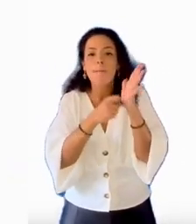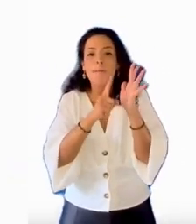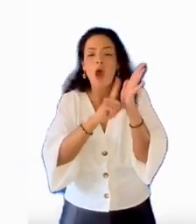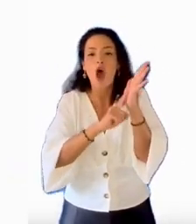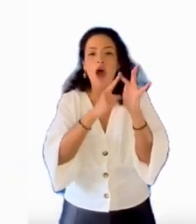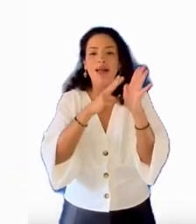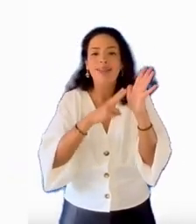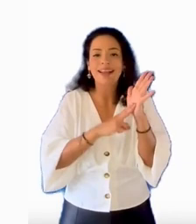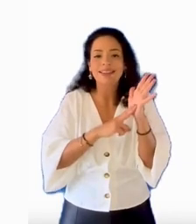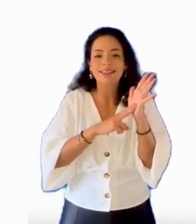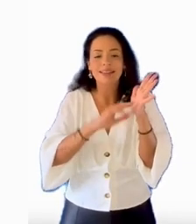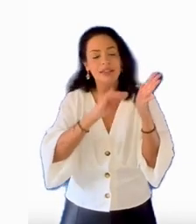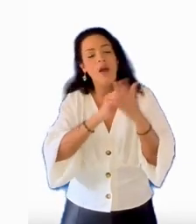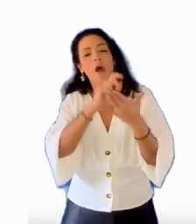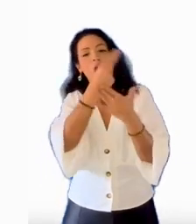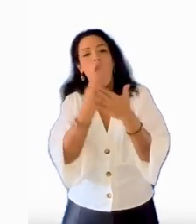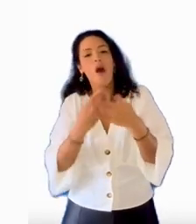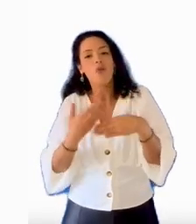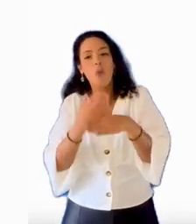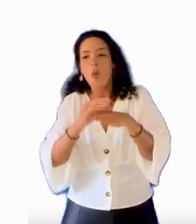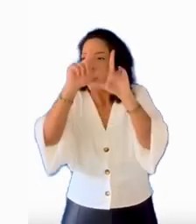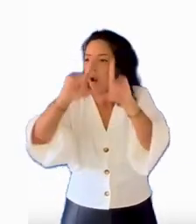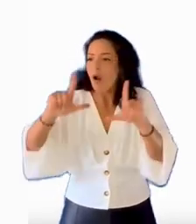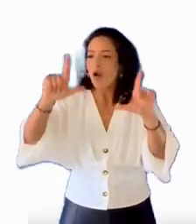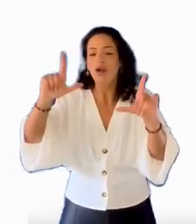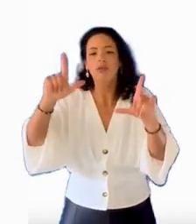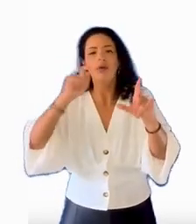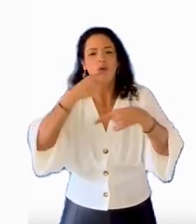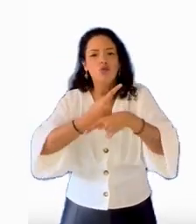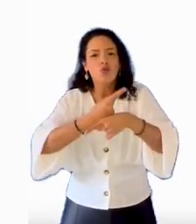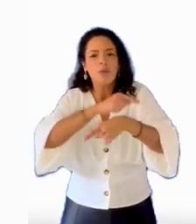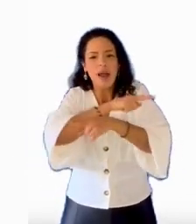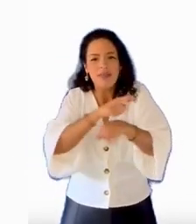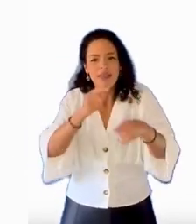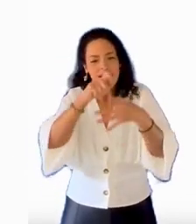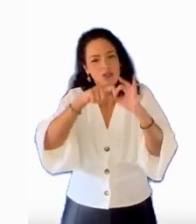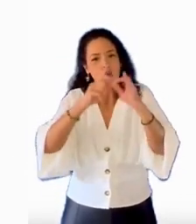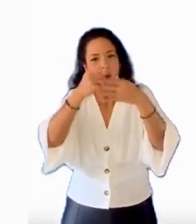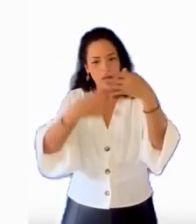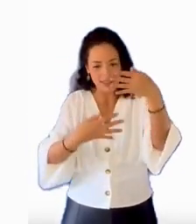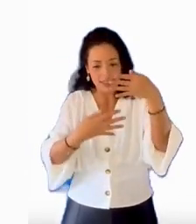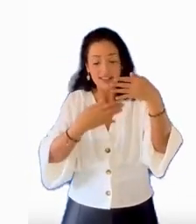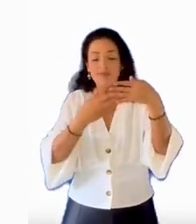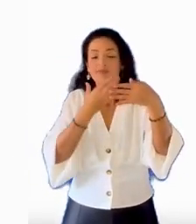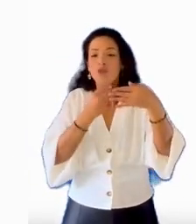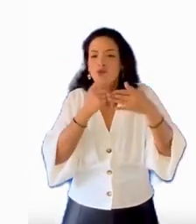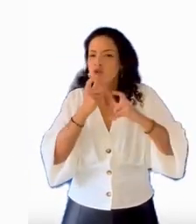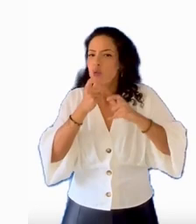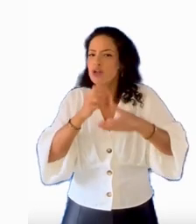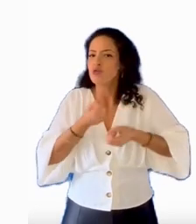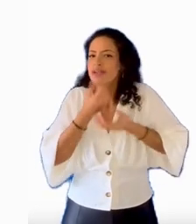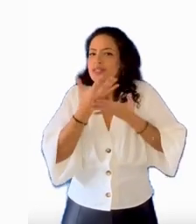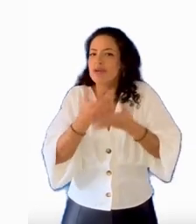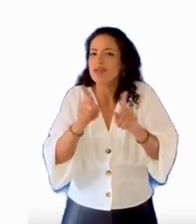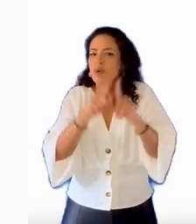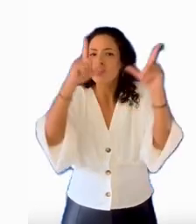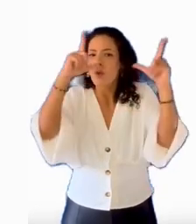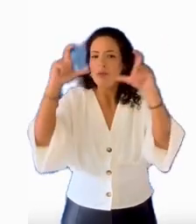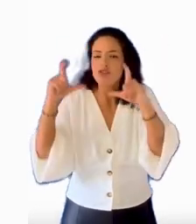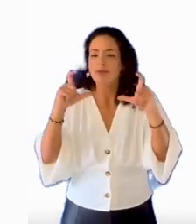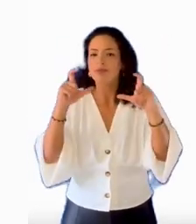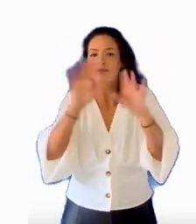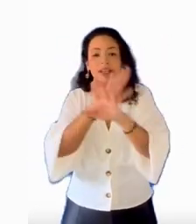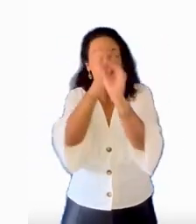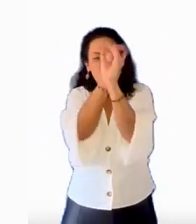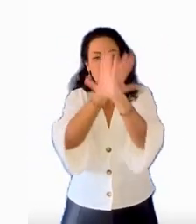each of these qualities in turn so that they can be defined, examined and illustrated through both words and imagery. These concepts are not